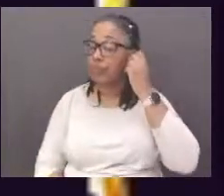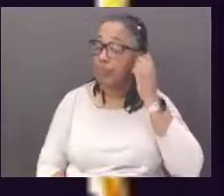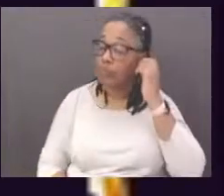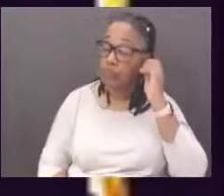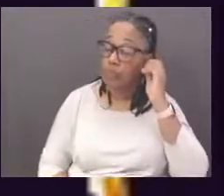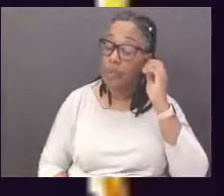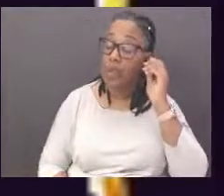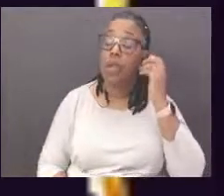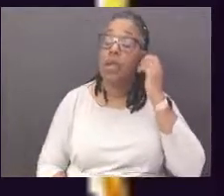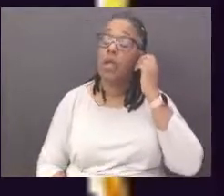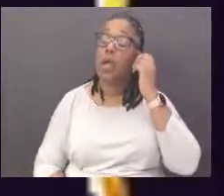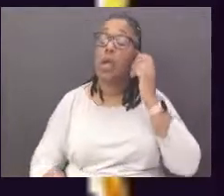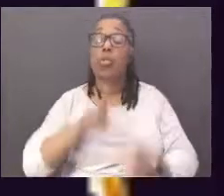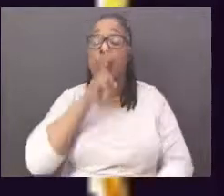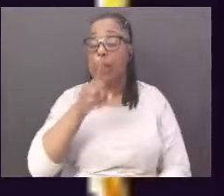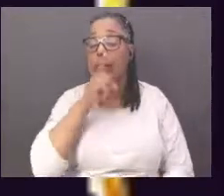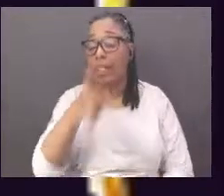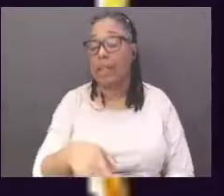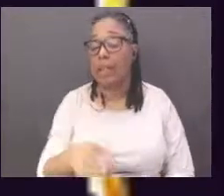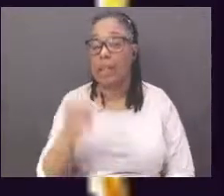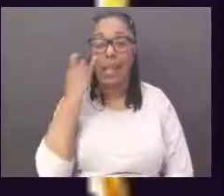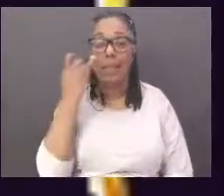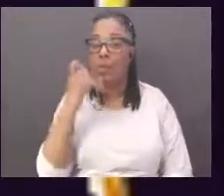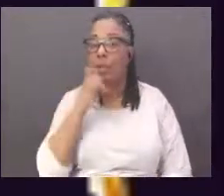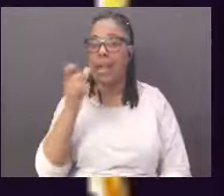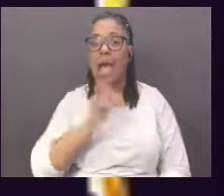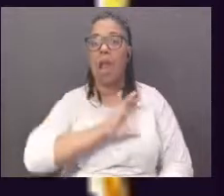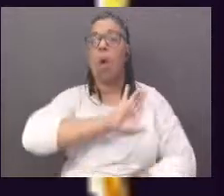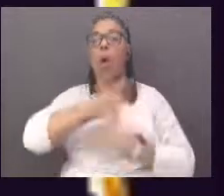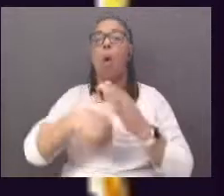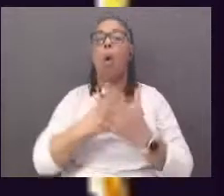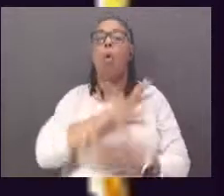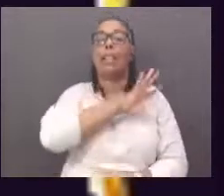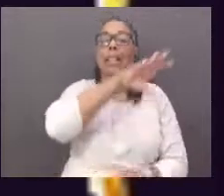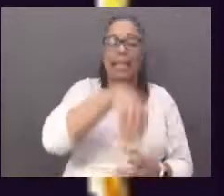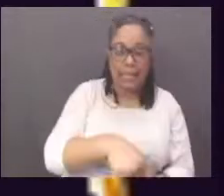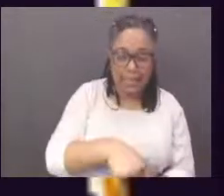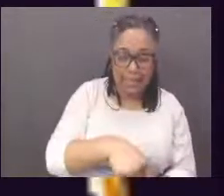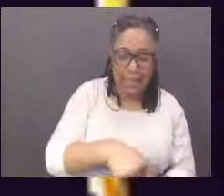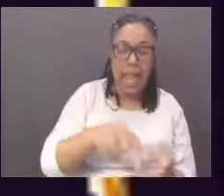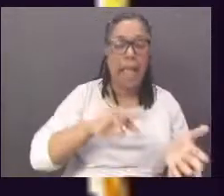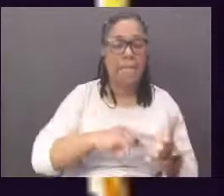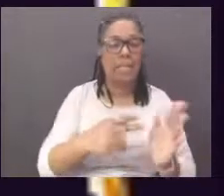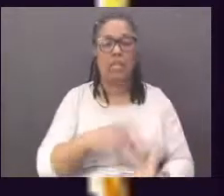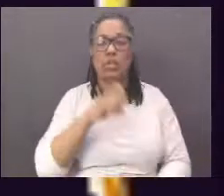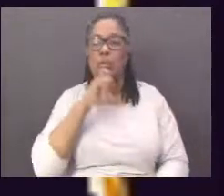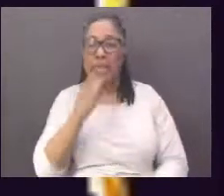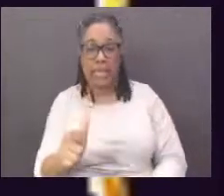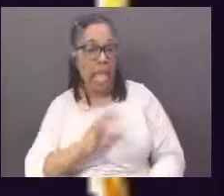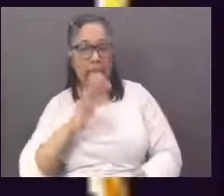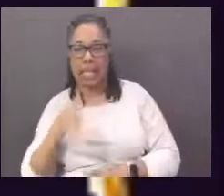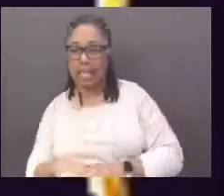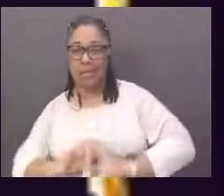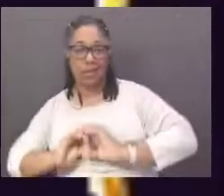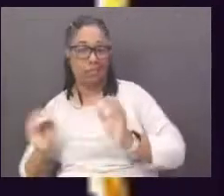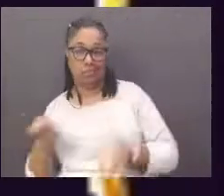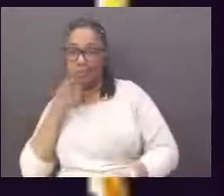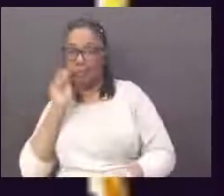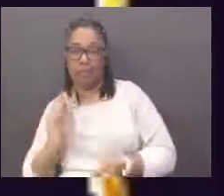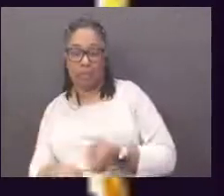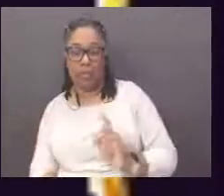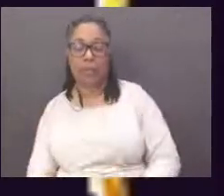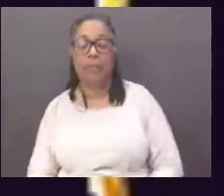in, you're not in at all. The harvest is plentiful, but the laborers are few. Somebody you are